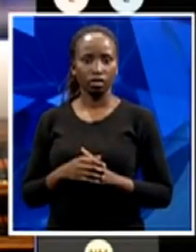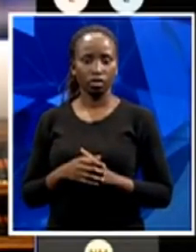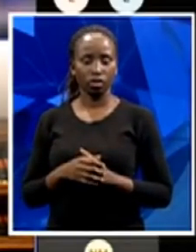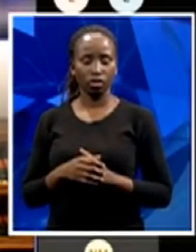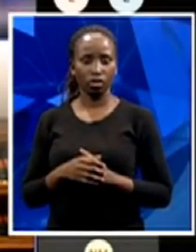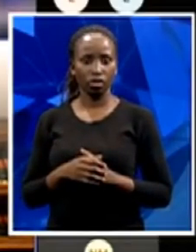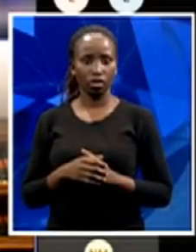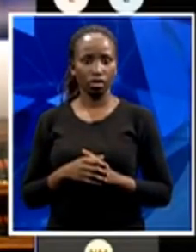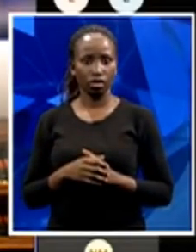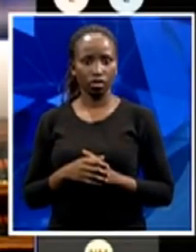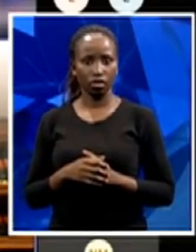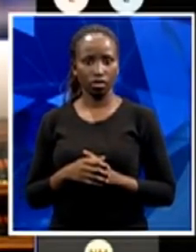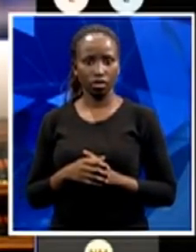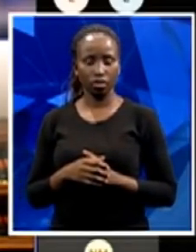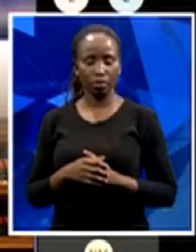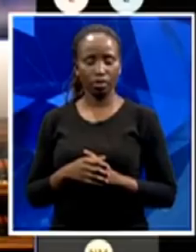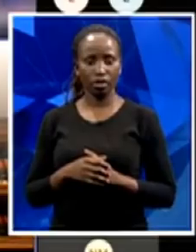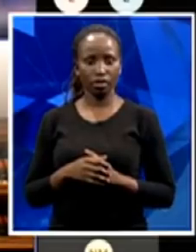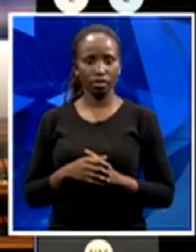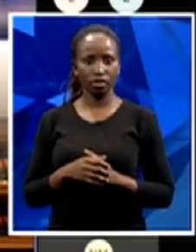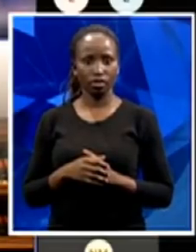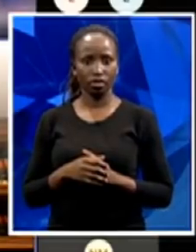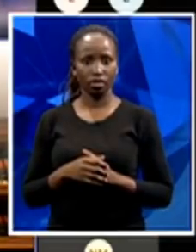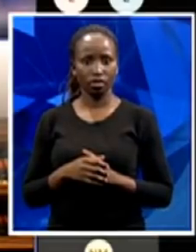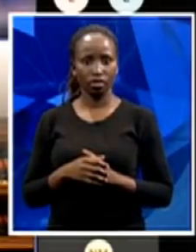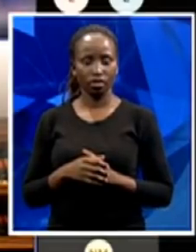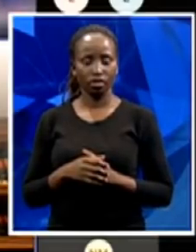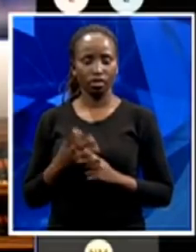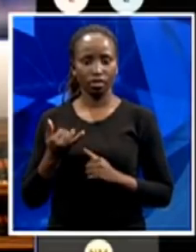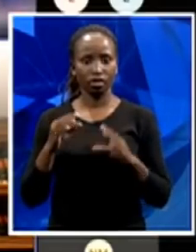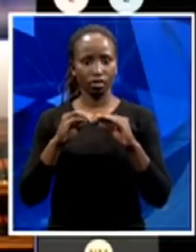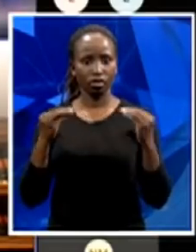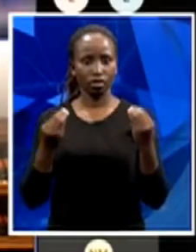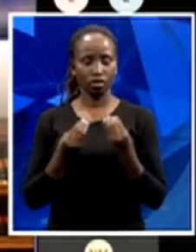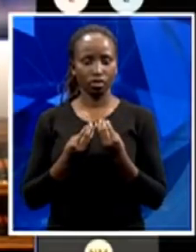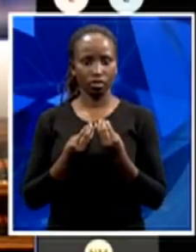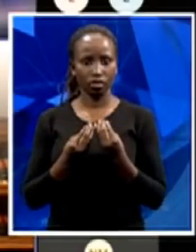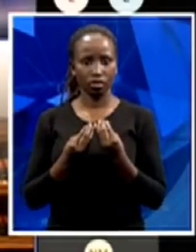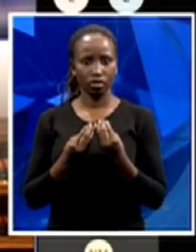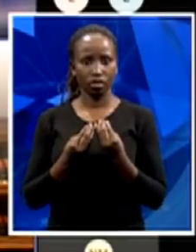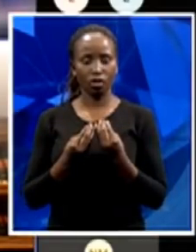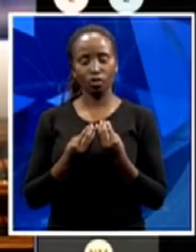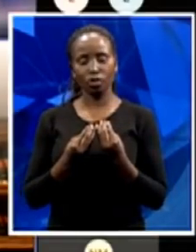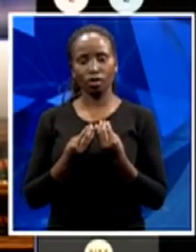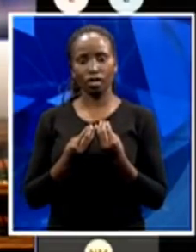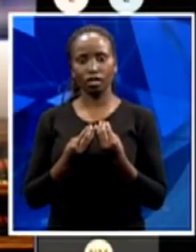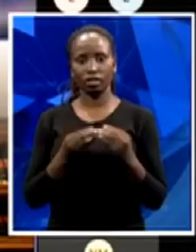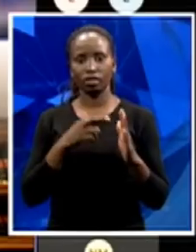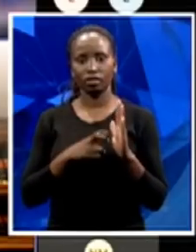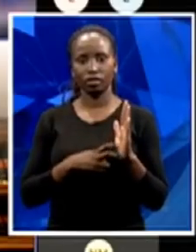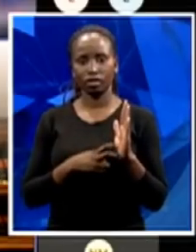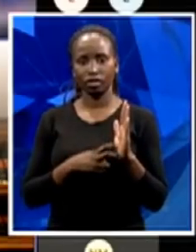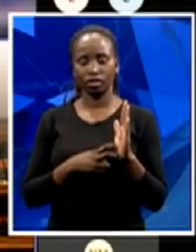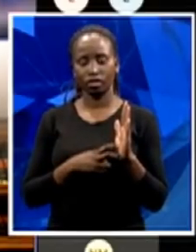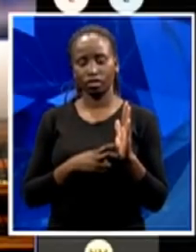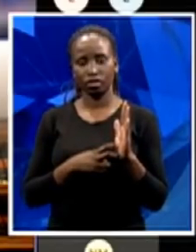organization is largely regulated by the agreement entered into between its members, which is reflected in its